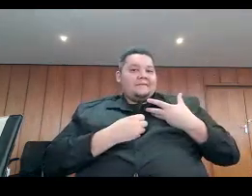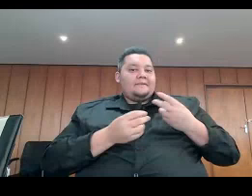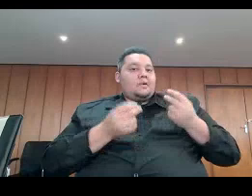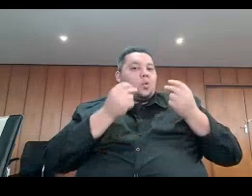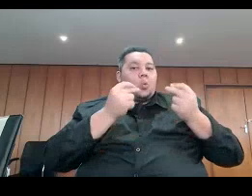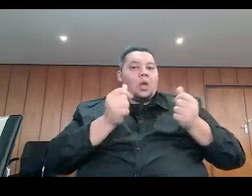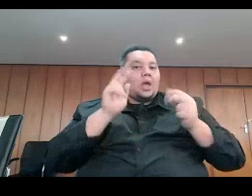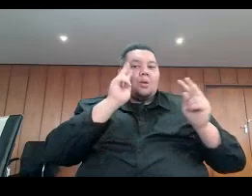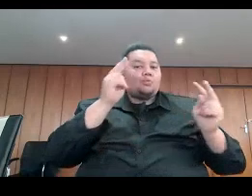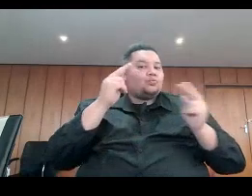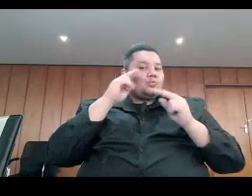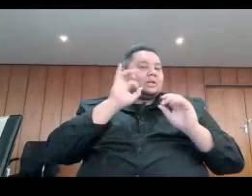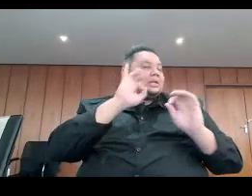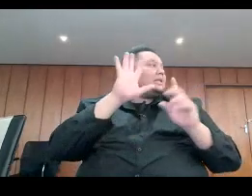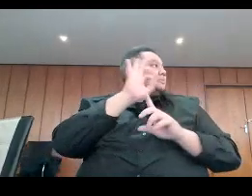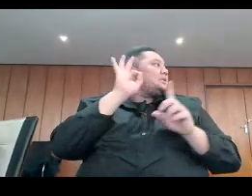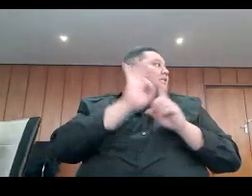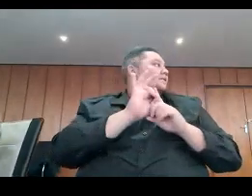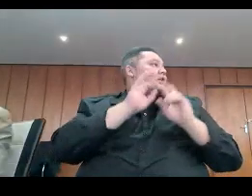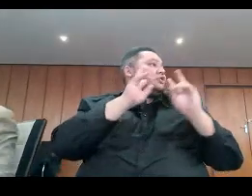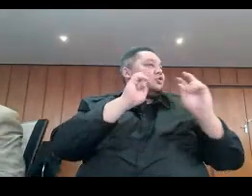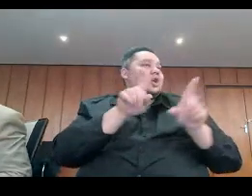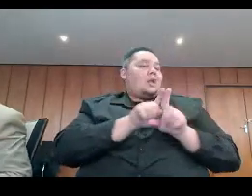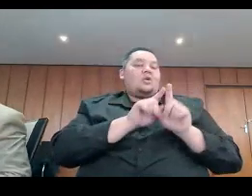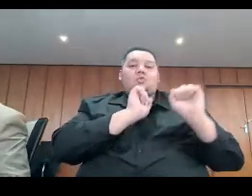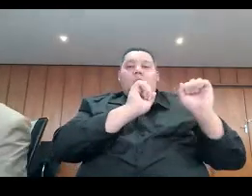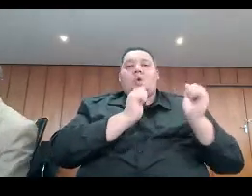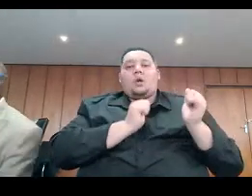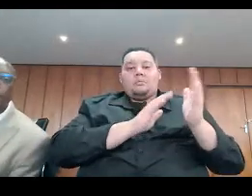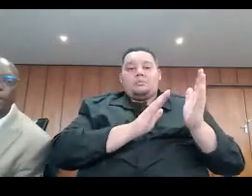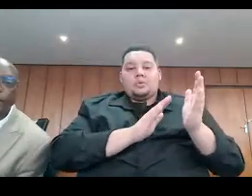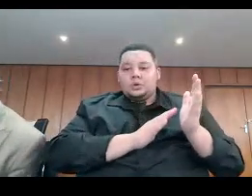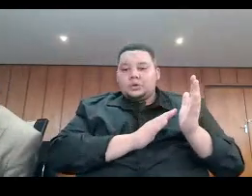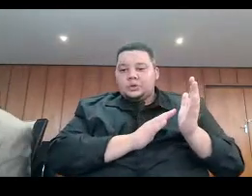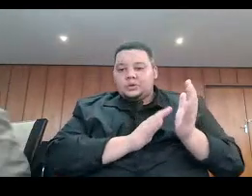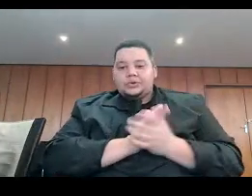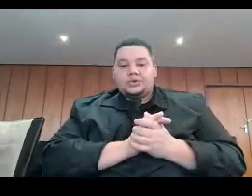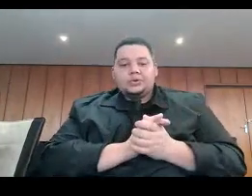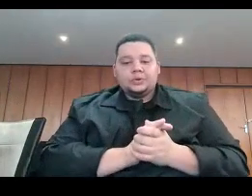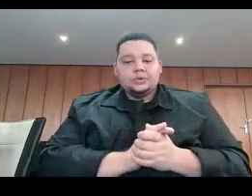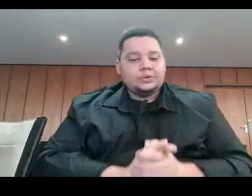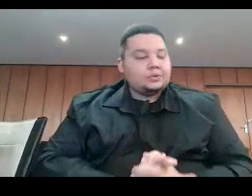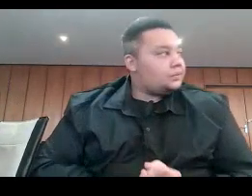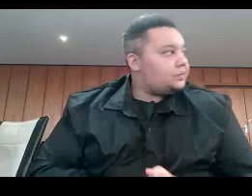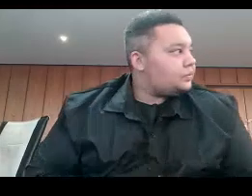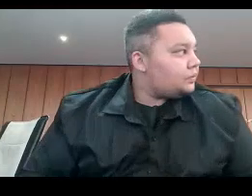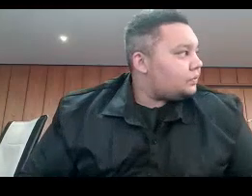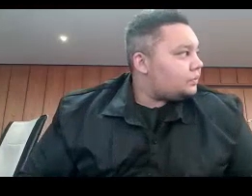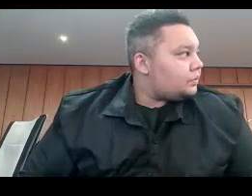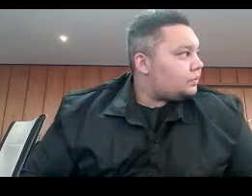quick reflection of that particular paper and your approach. Sure. So we're still in the protocol development